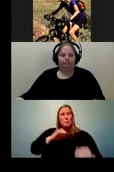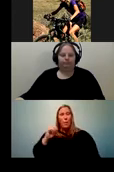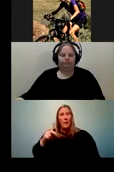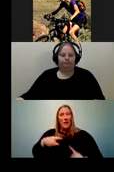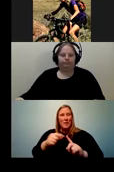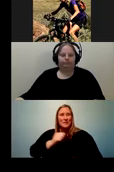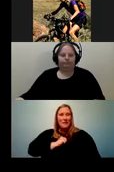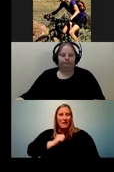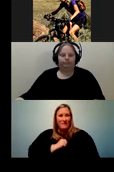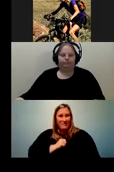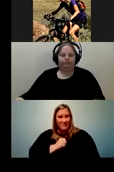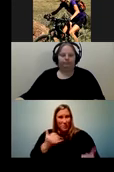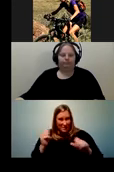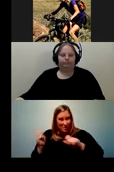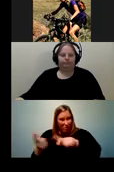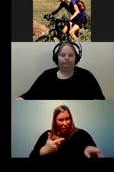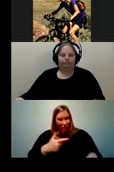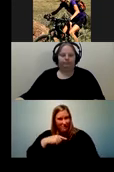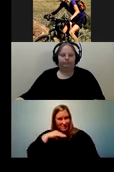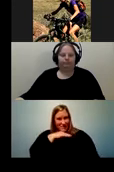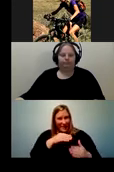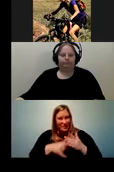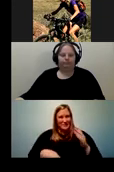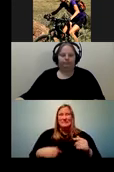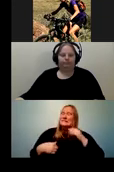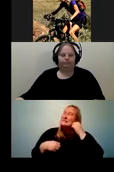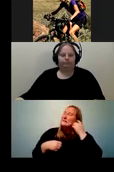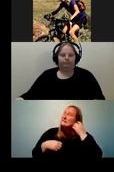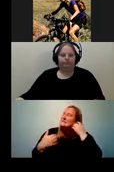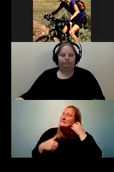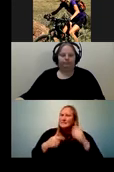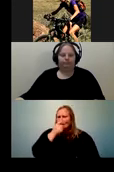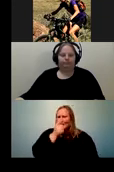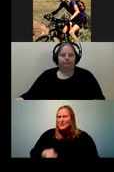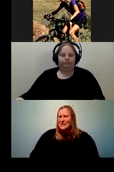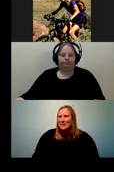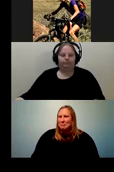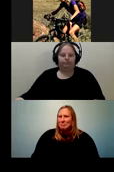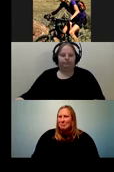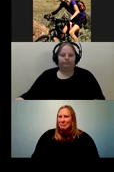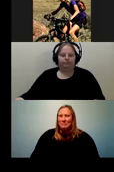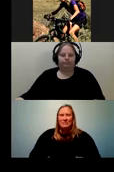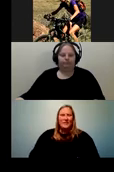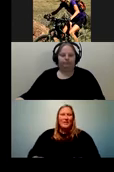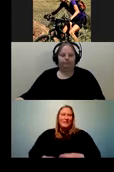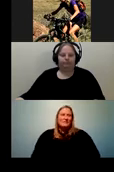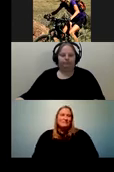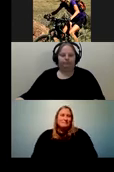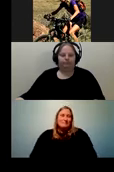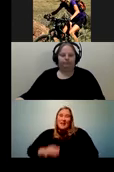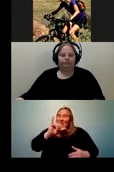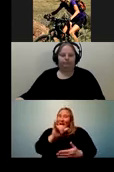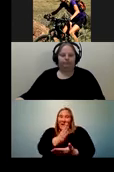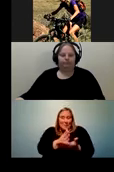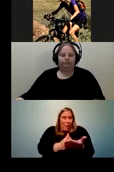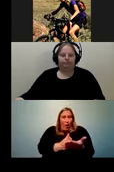cheat. Interesting. It's part of being human. So